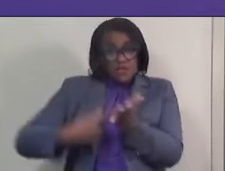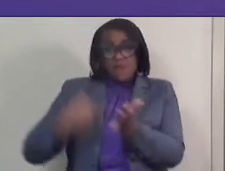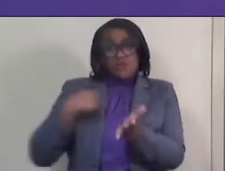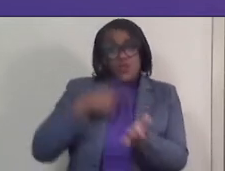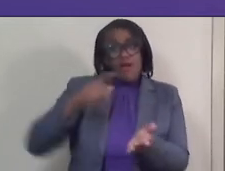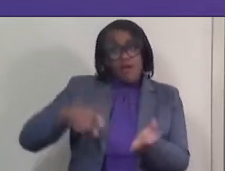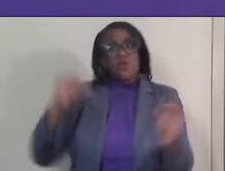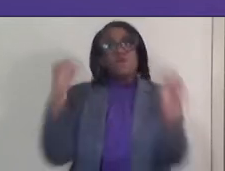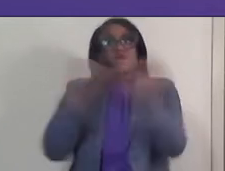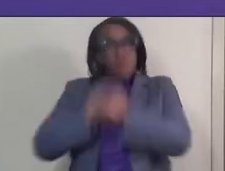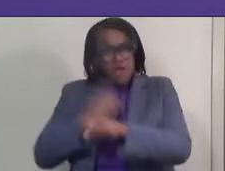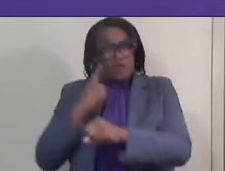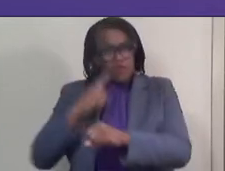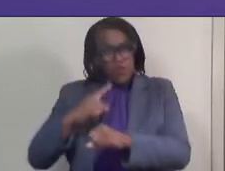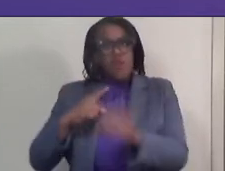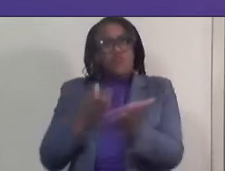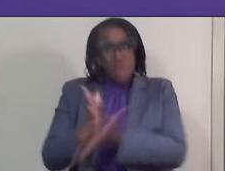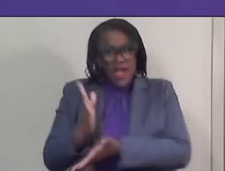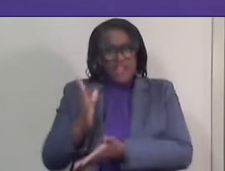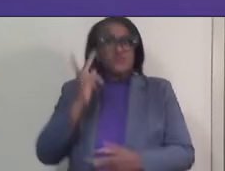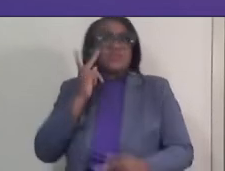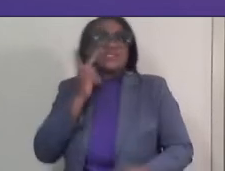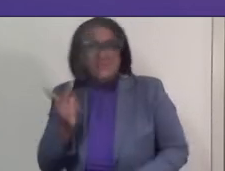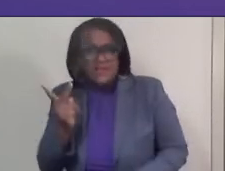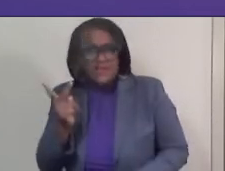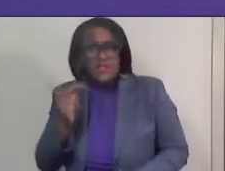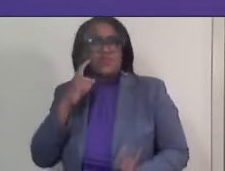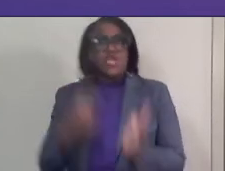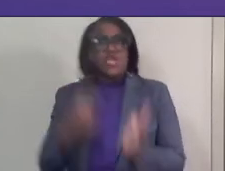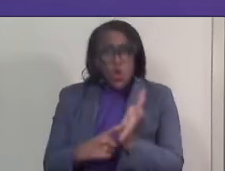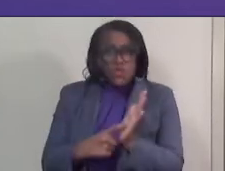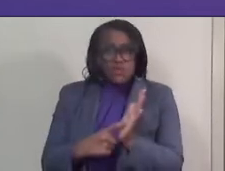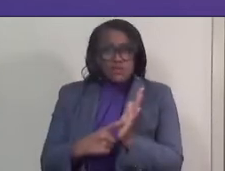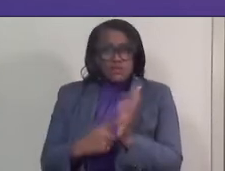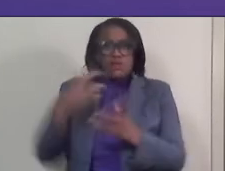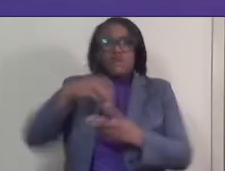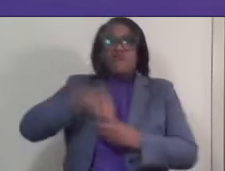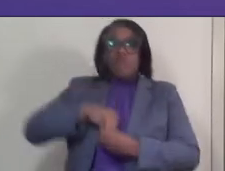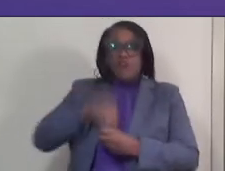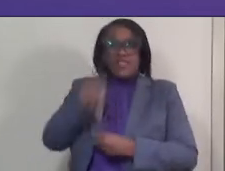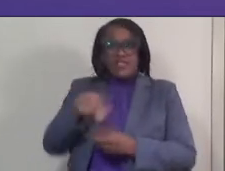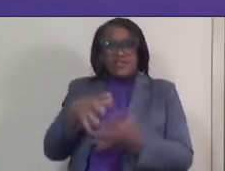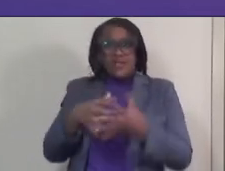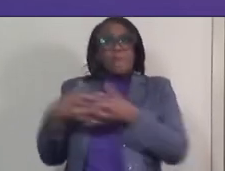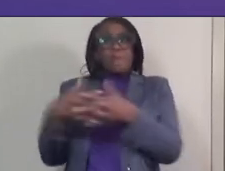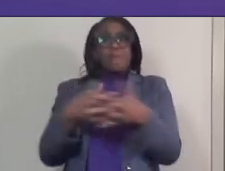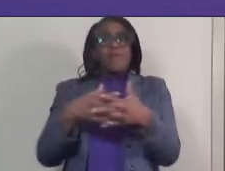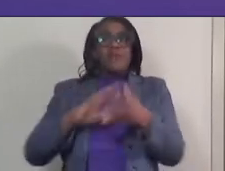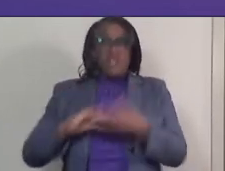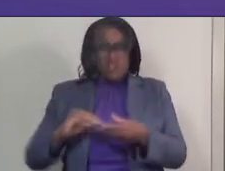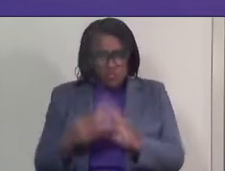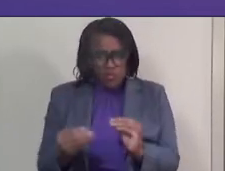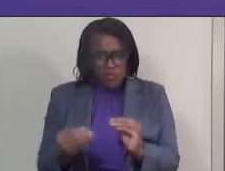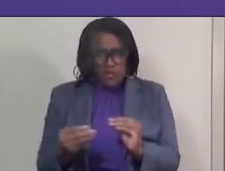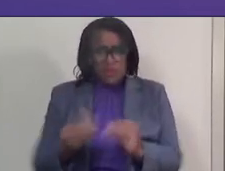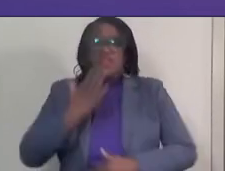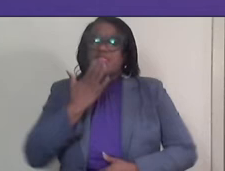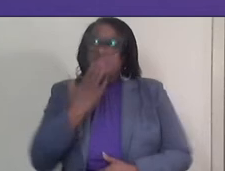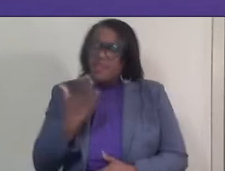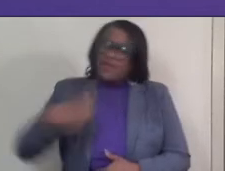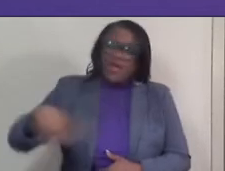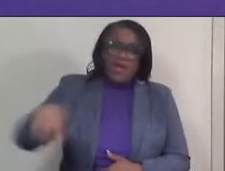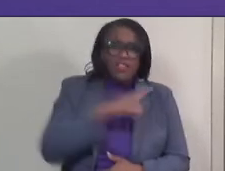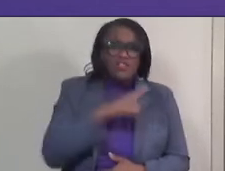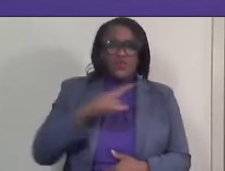be seen, to be noticed, and to be part of this American story. So thank you, everyone. Thank you, Selina. Thank